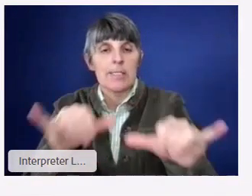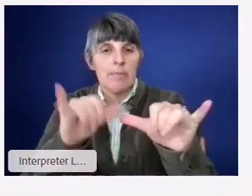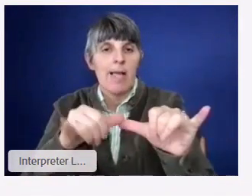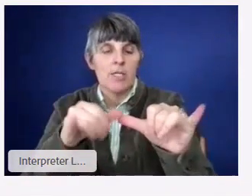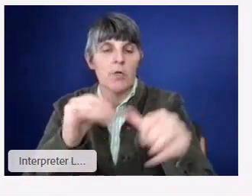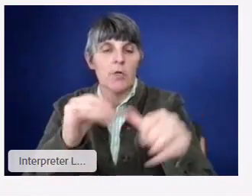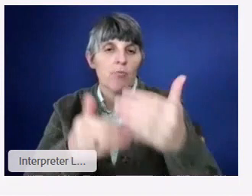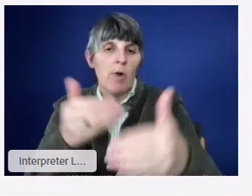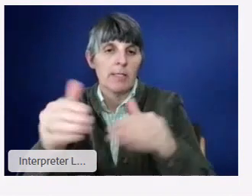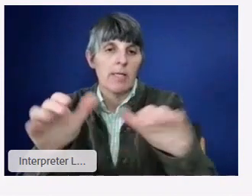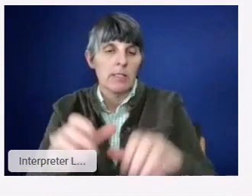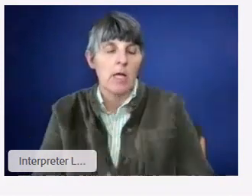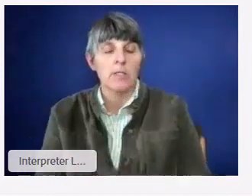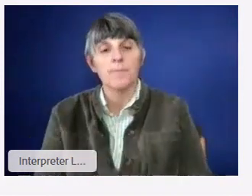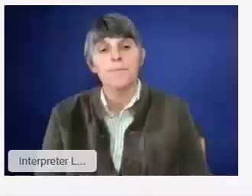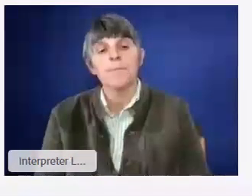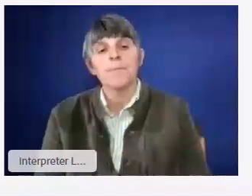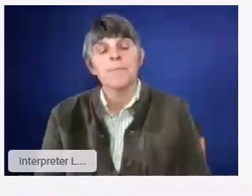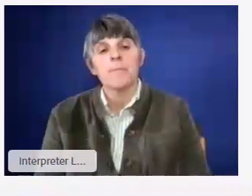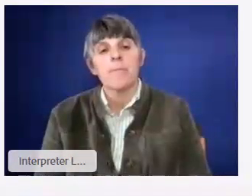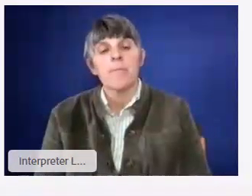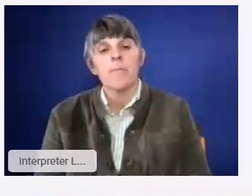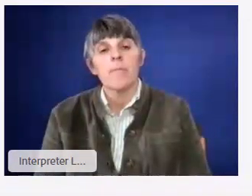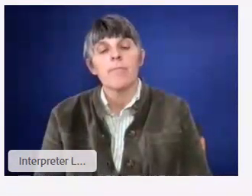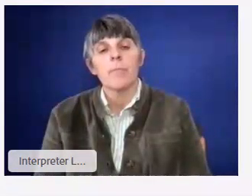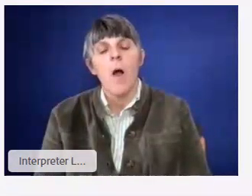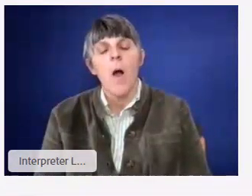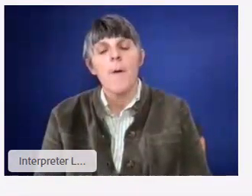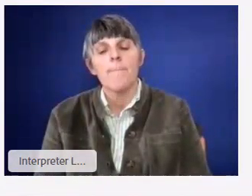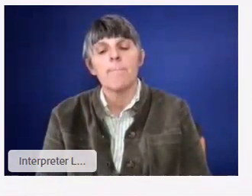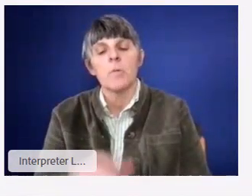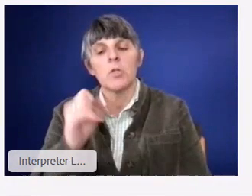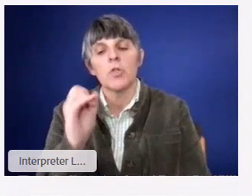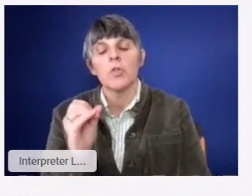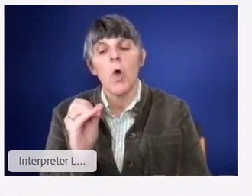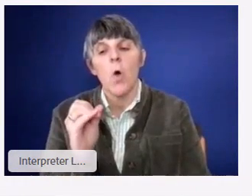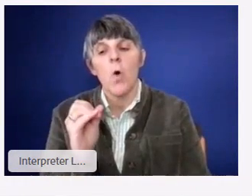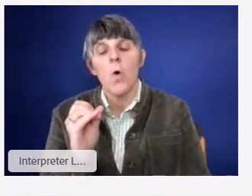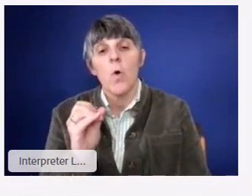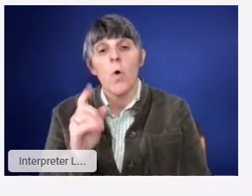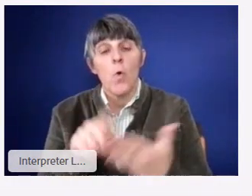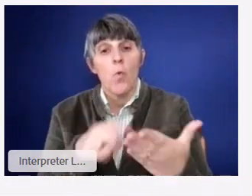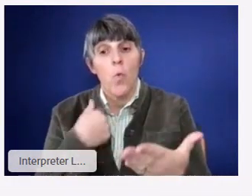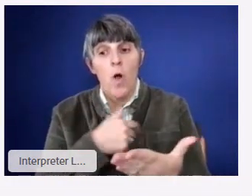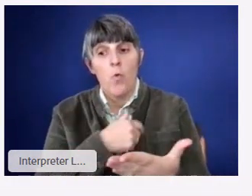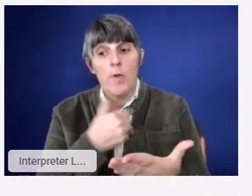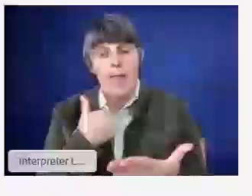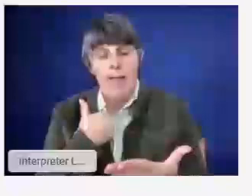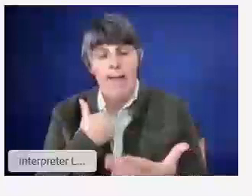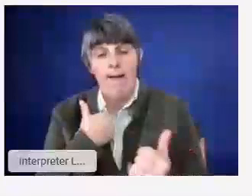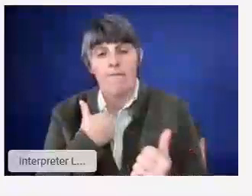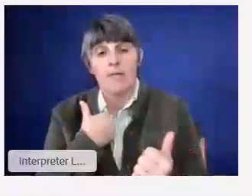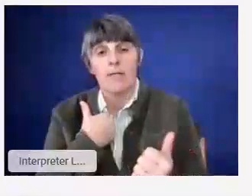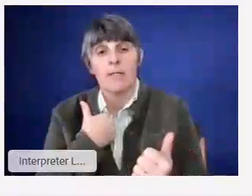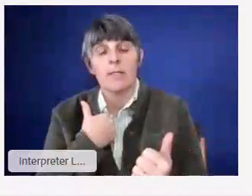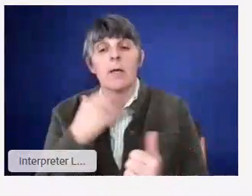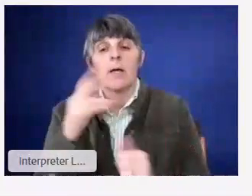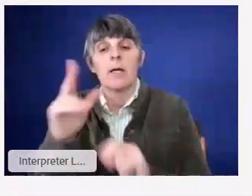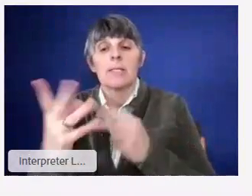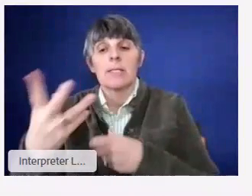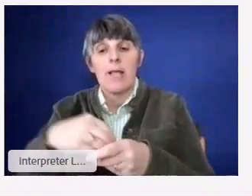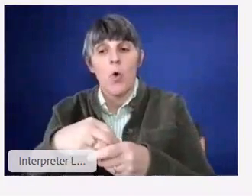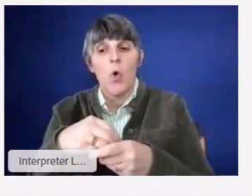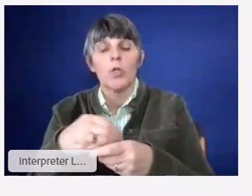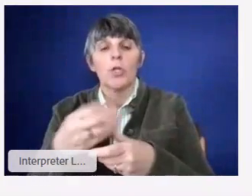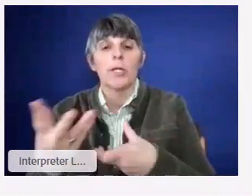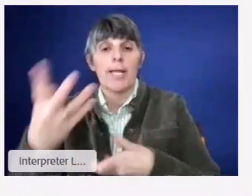engineering process does. So what we have is a stakeholder